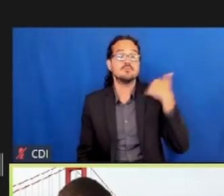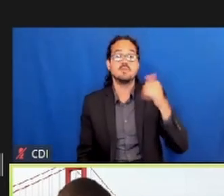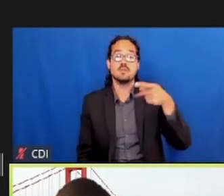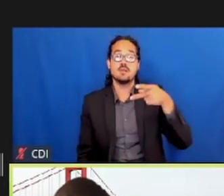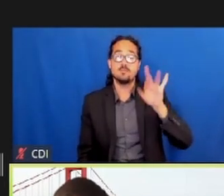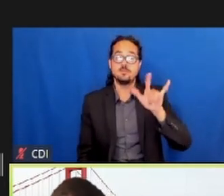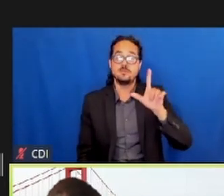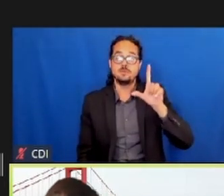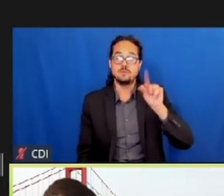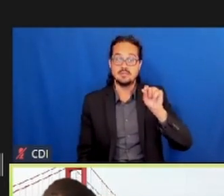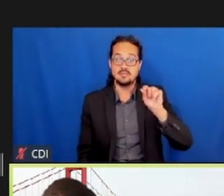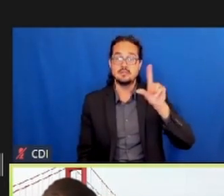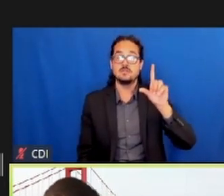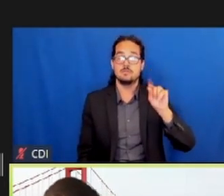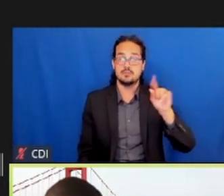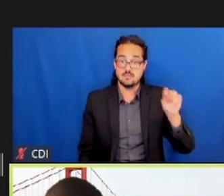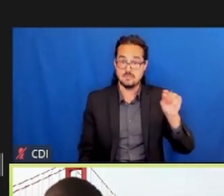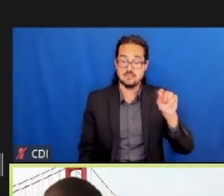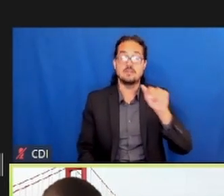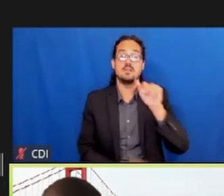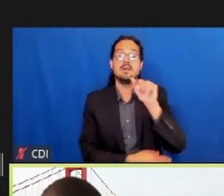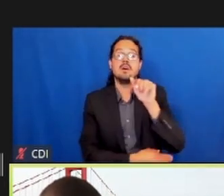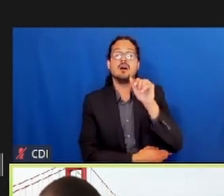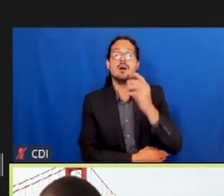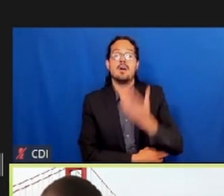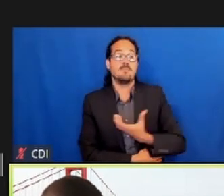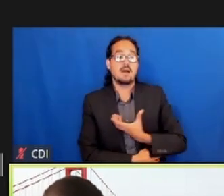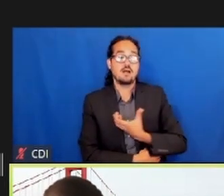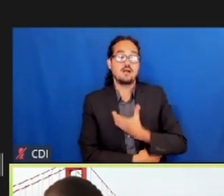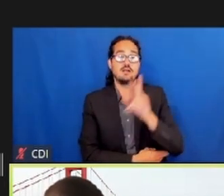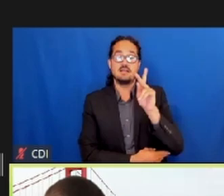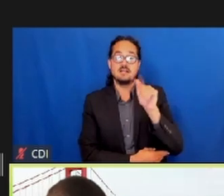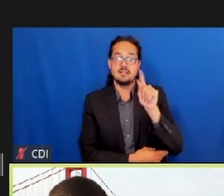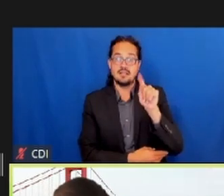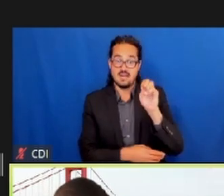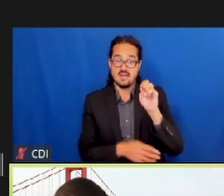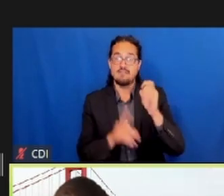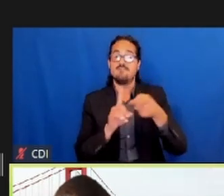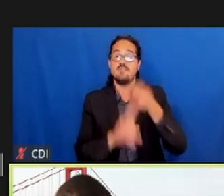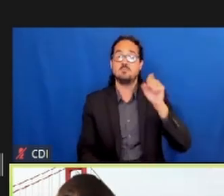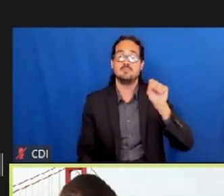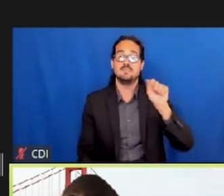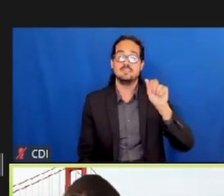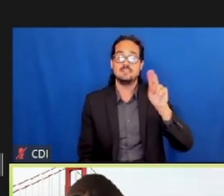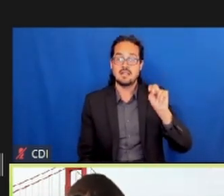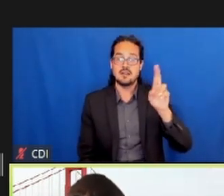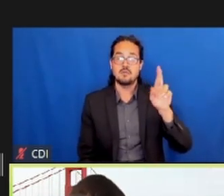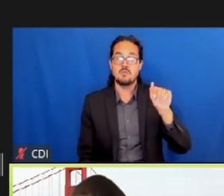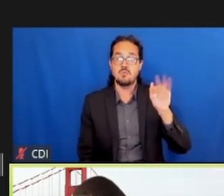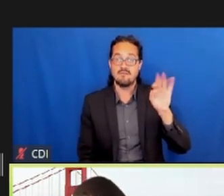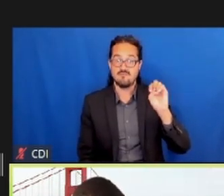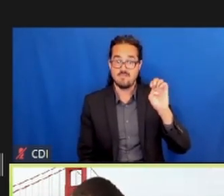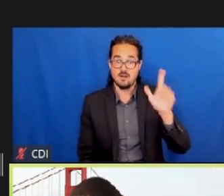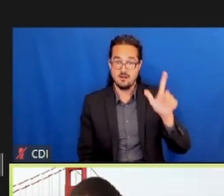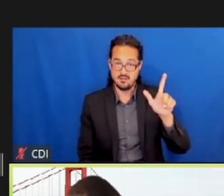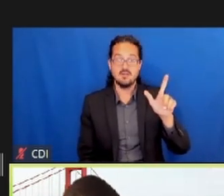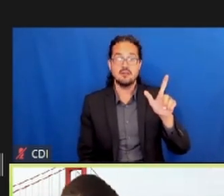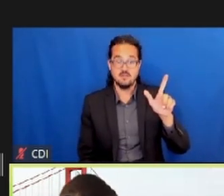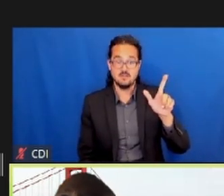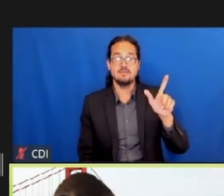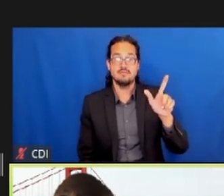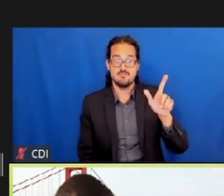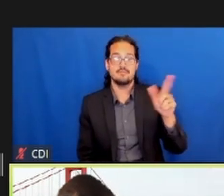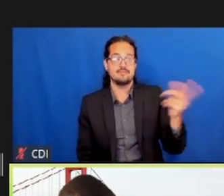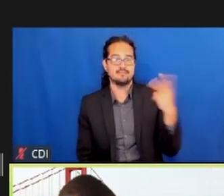Economic Recovery Committee. Next slide, please. And the recovery committee is focused on 1 or